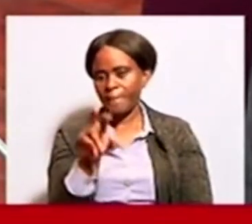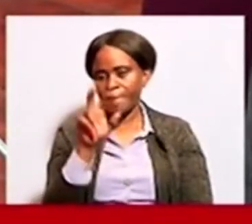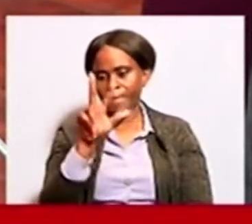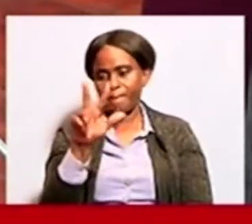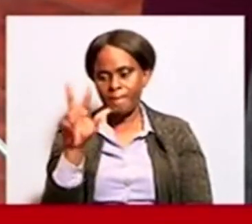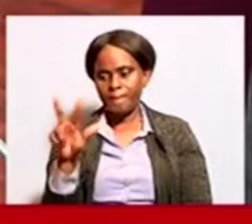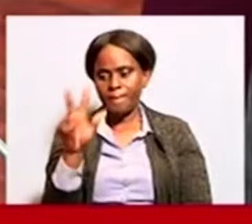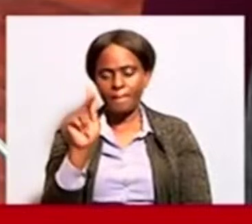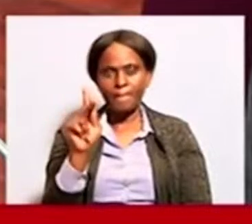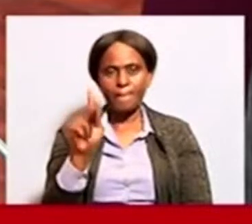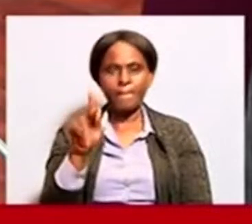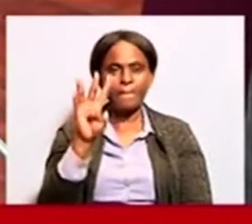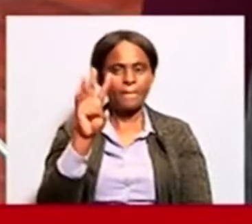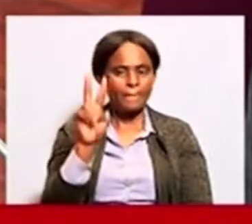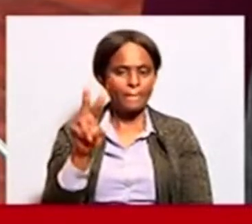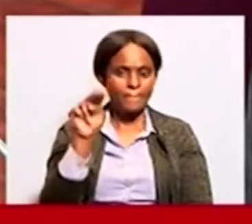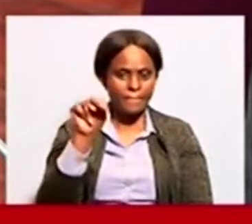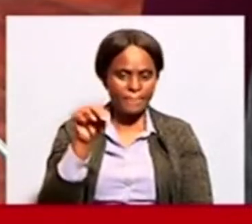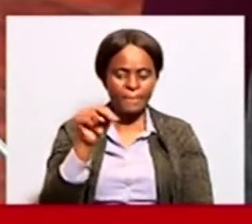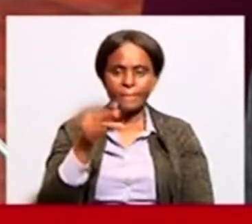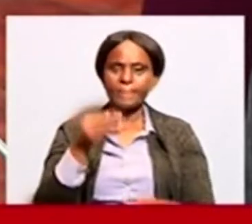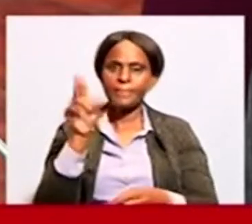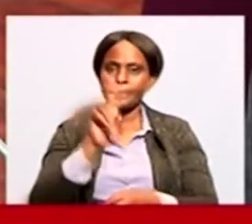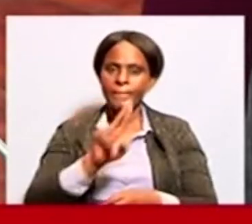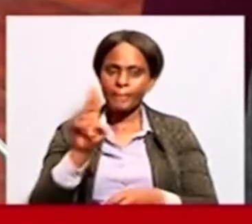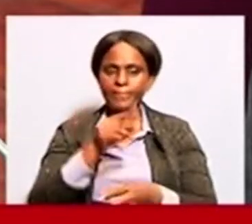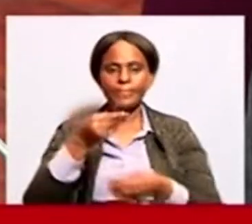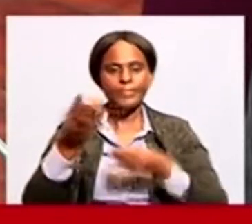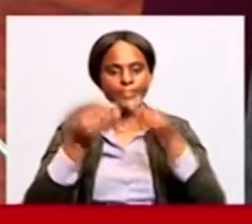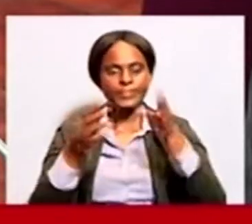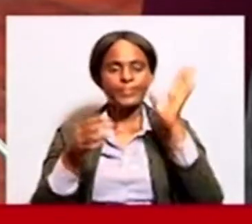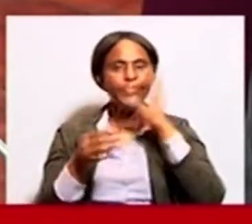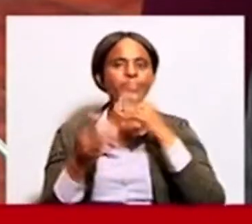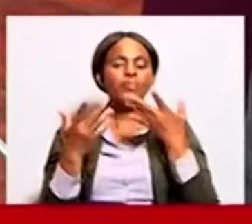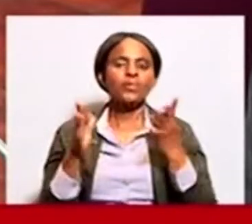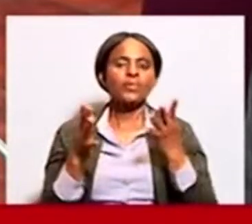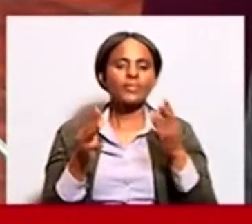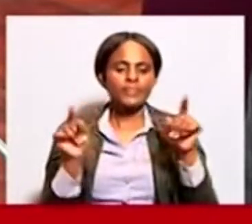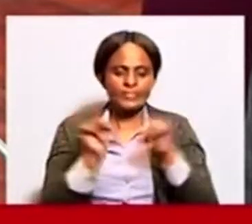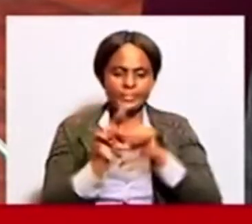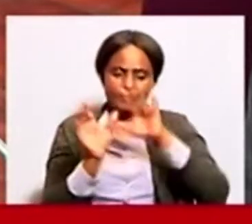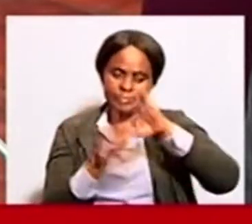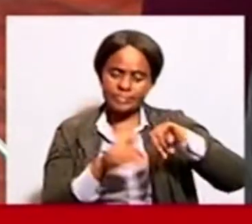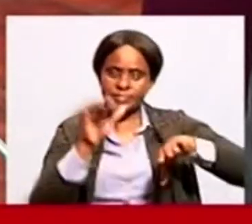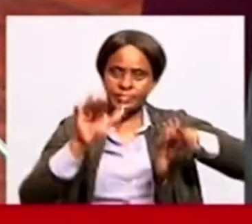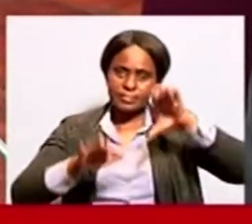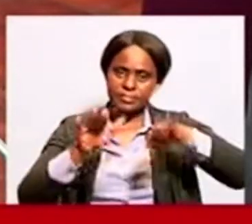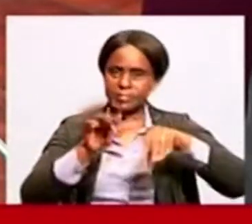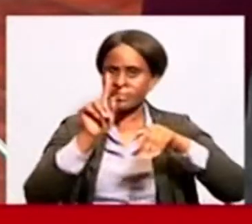11,801,233 kwacha 42 ngwe has been spent so far, leaving a balance of